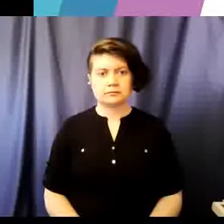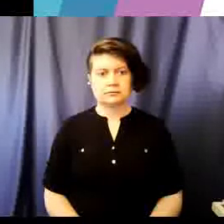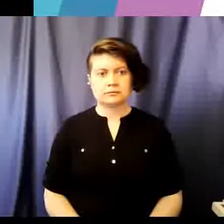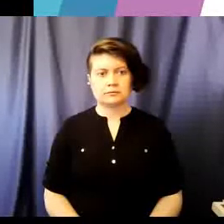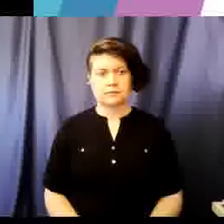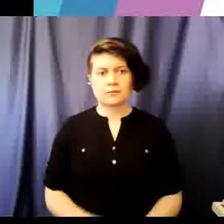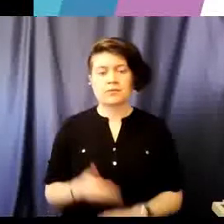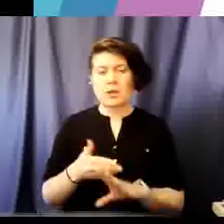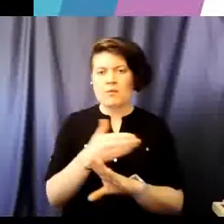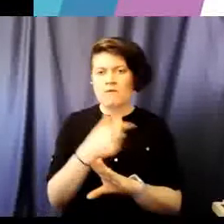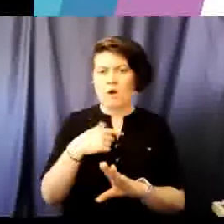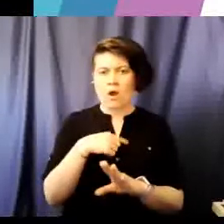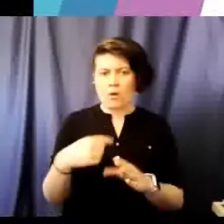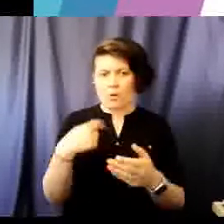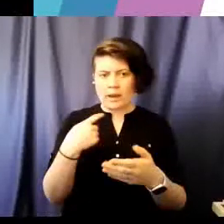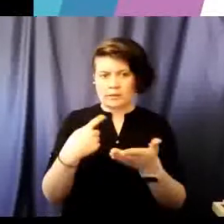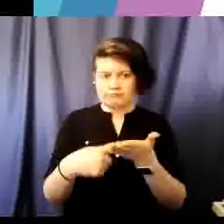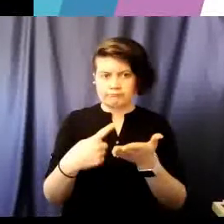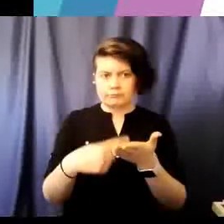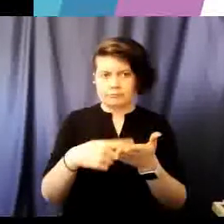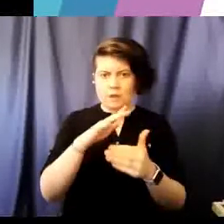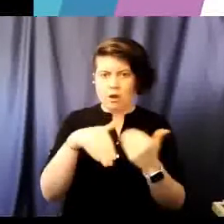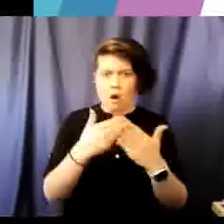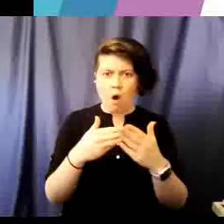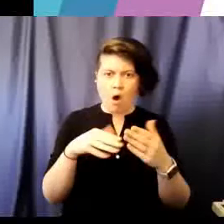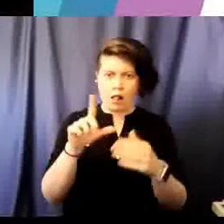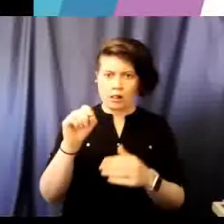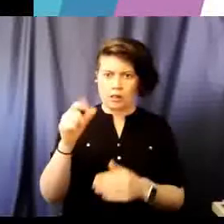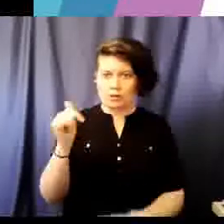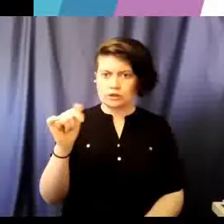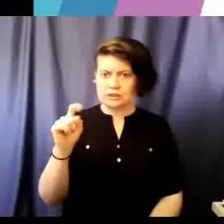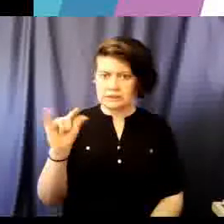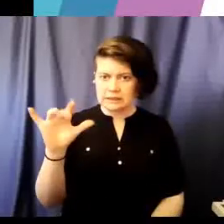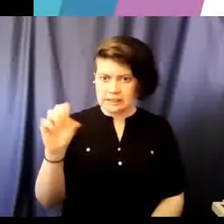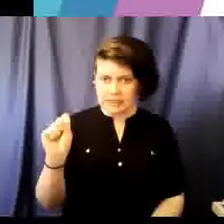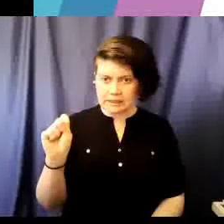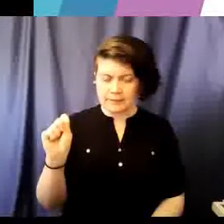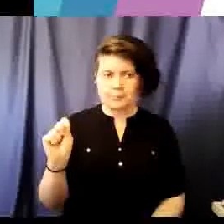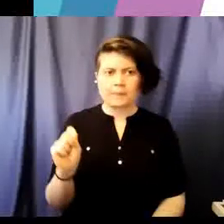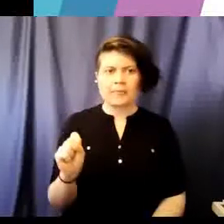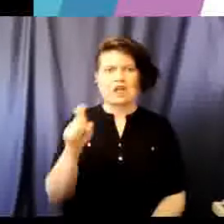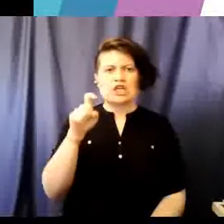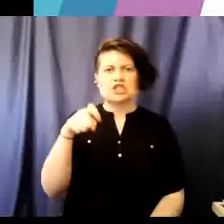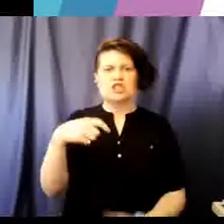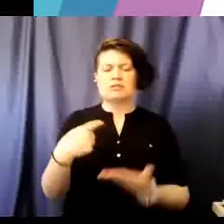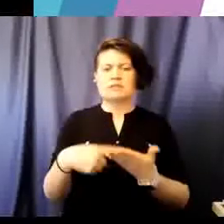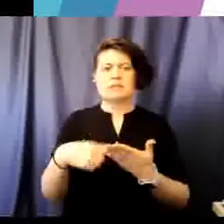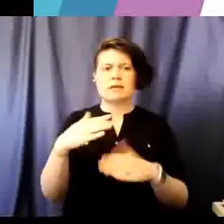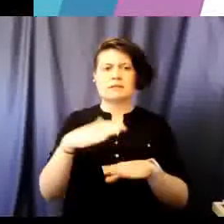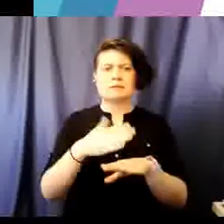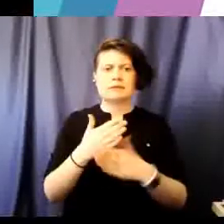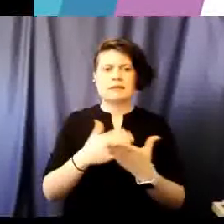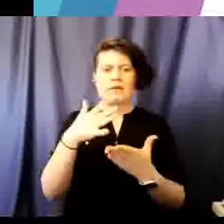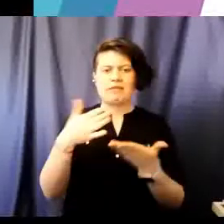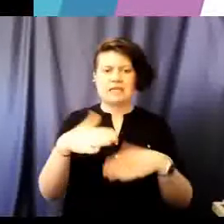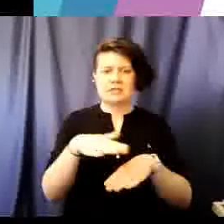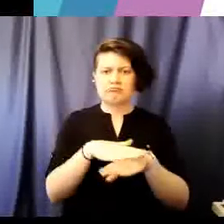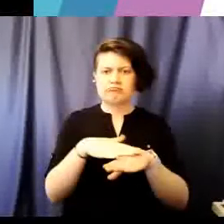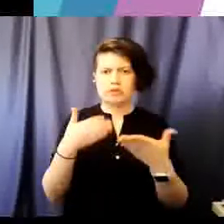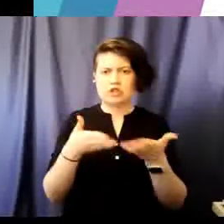Before we get into those nitty-gritty logistics, we need to talk about some of these general things. And some of them